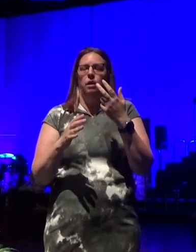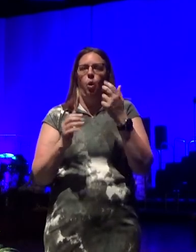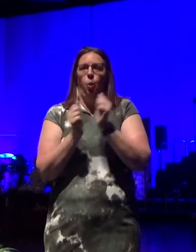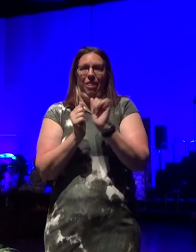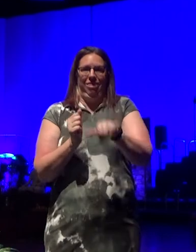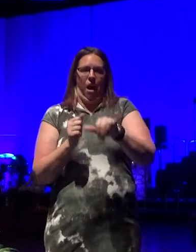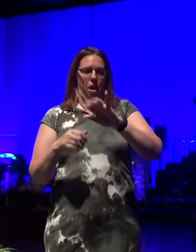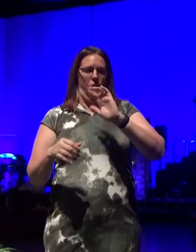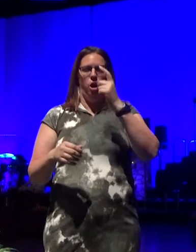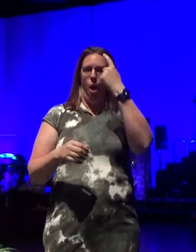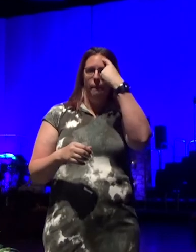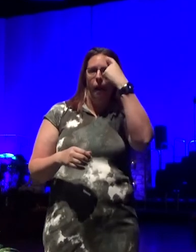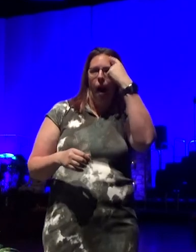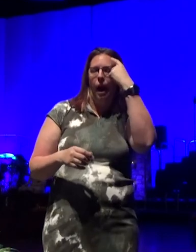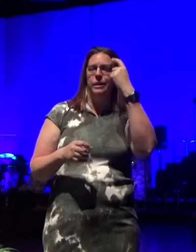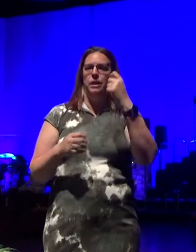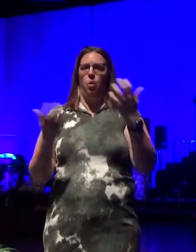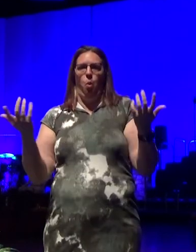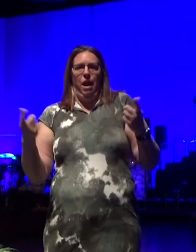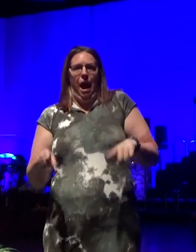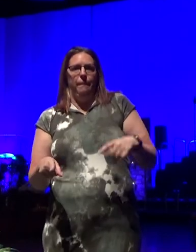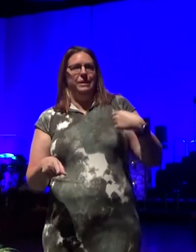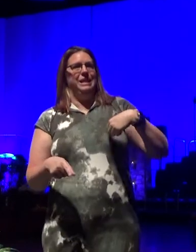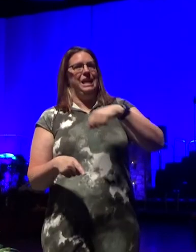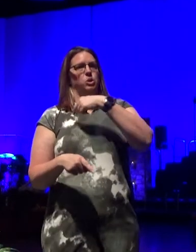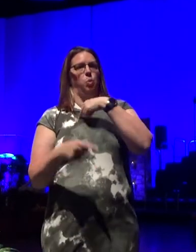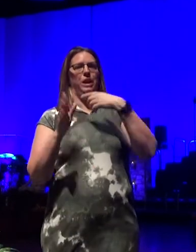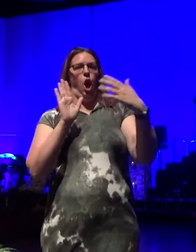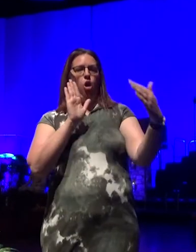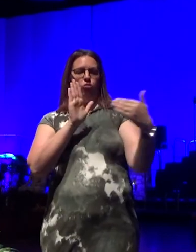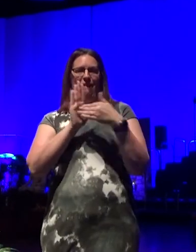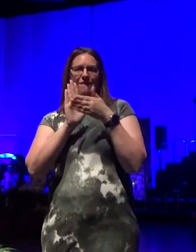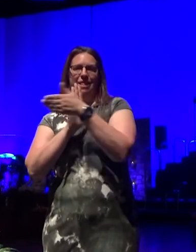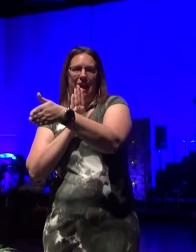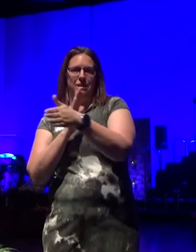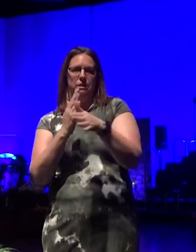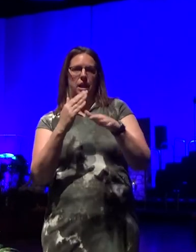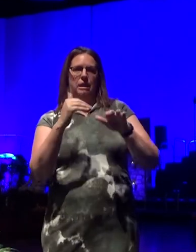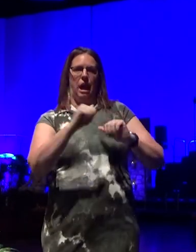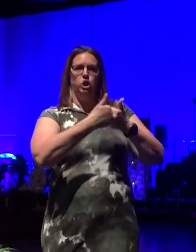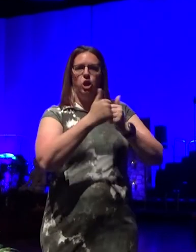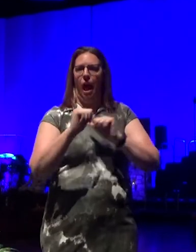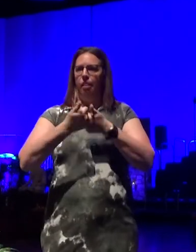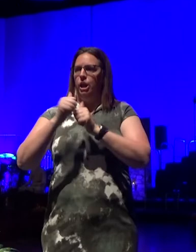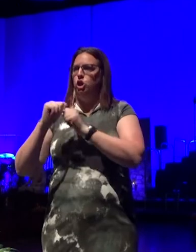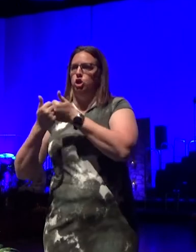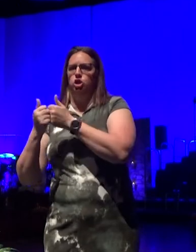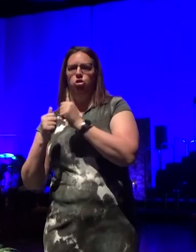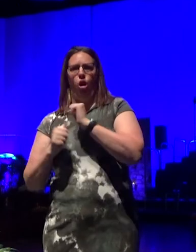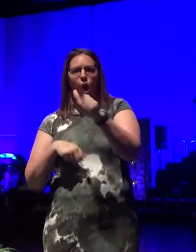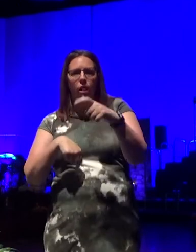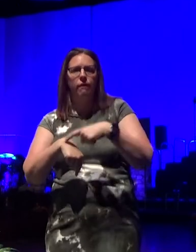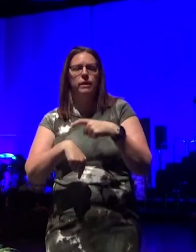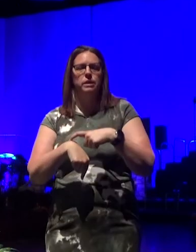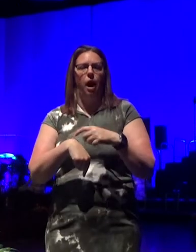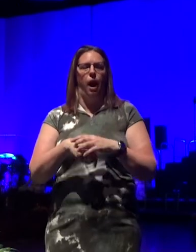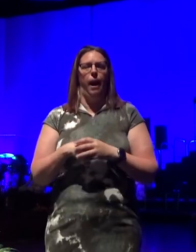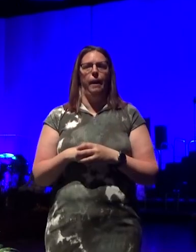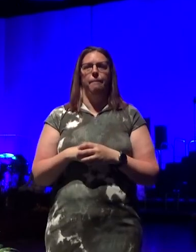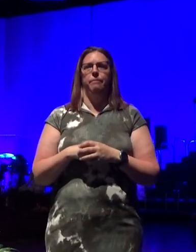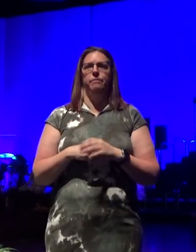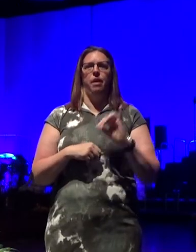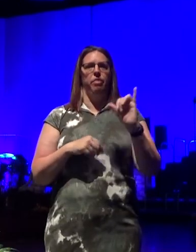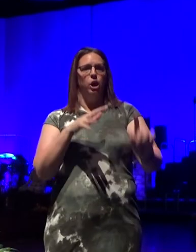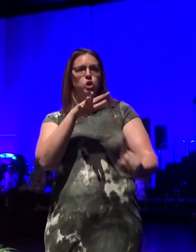the challenge, and it shows up in us as complexes, as neuroses, as